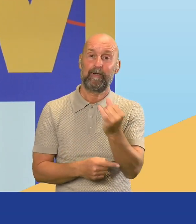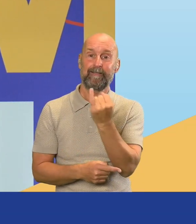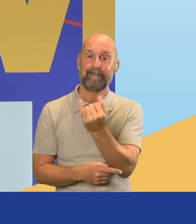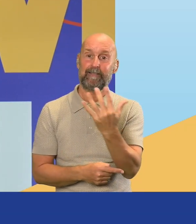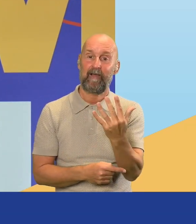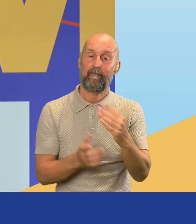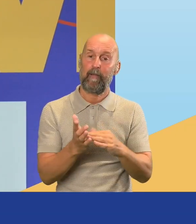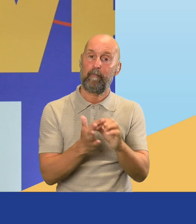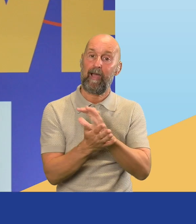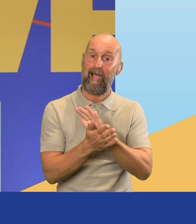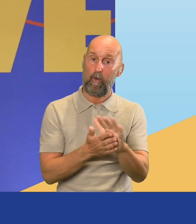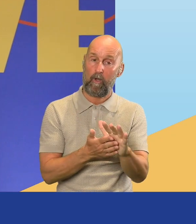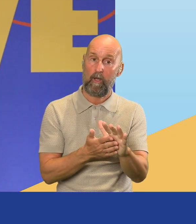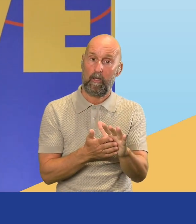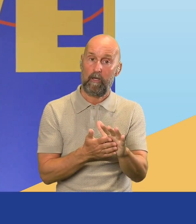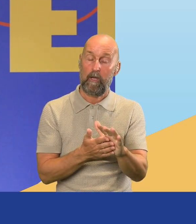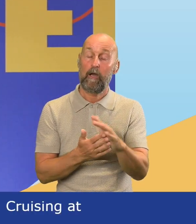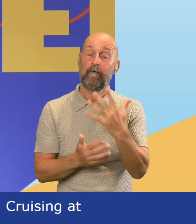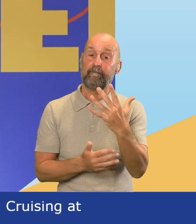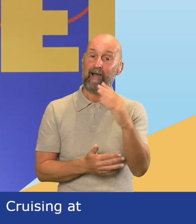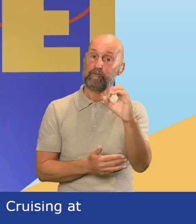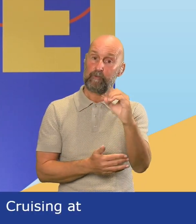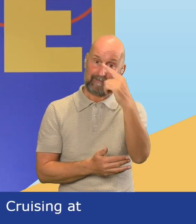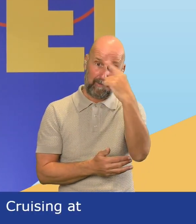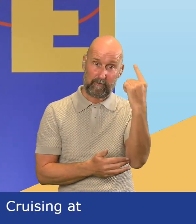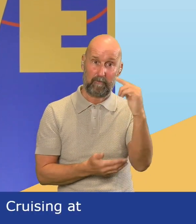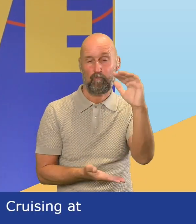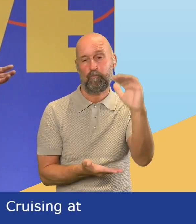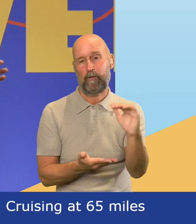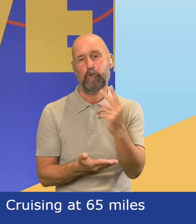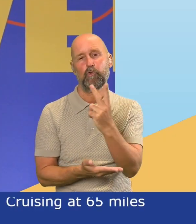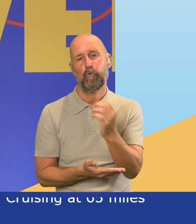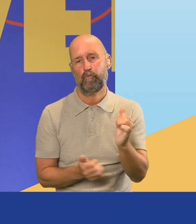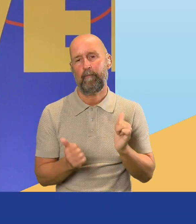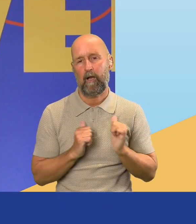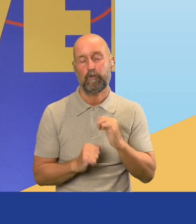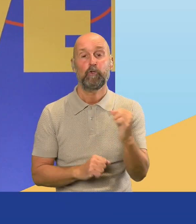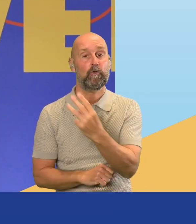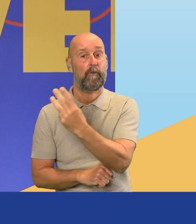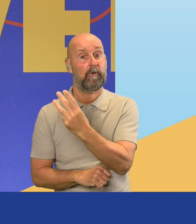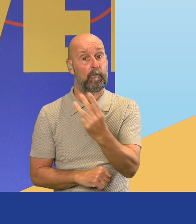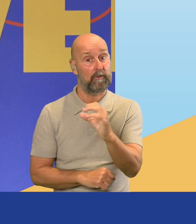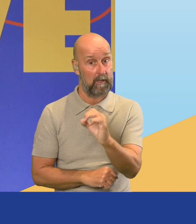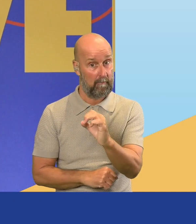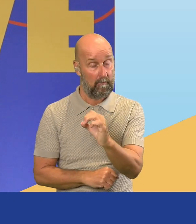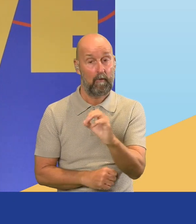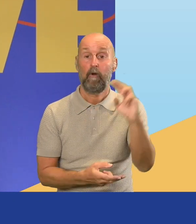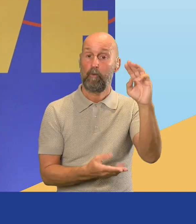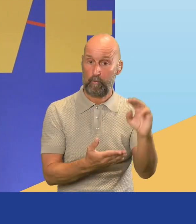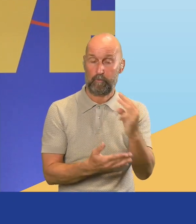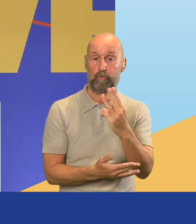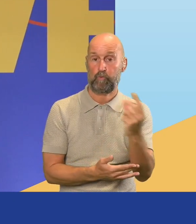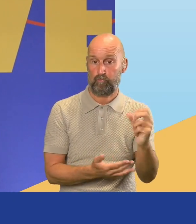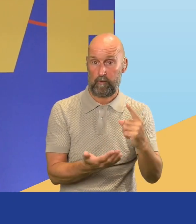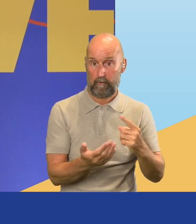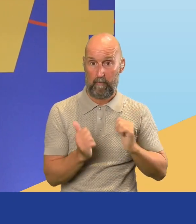miles per hour in 5 degrees centigrade would drop the range to about 200 miles from a 330-mile start point. Now, what I